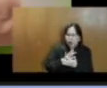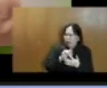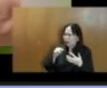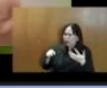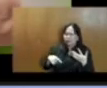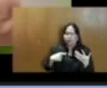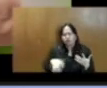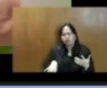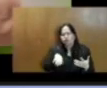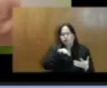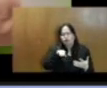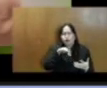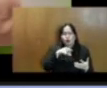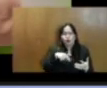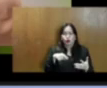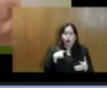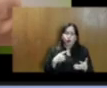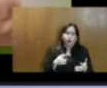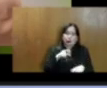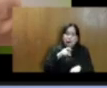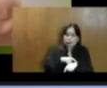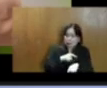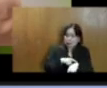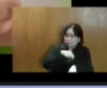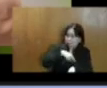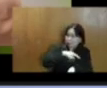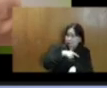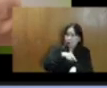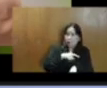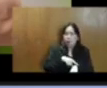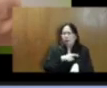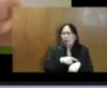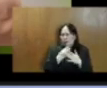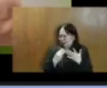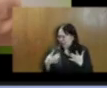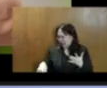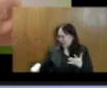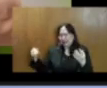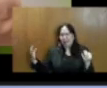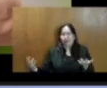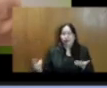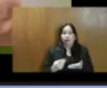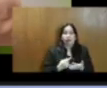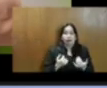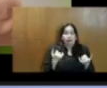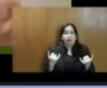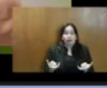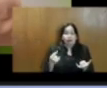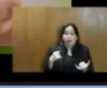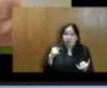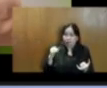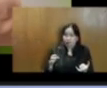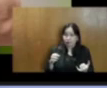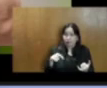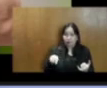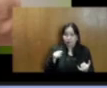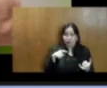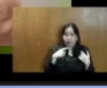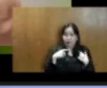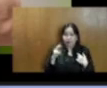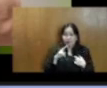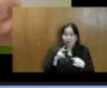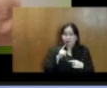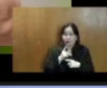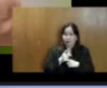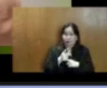really very consuming in terms of time, in terms of materials that we had. But right now, with a